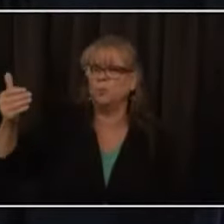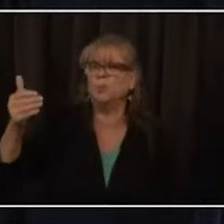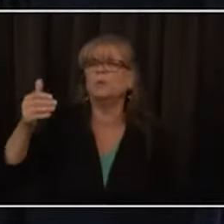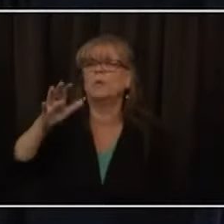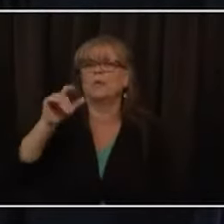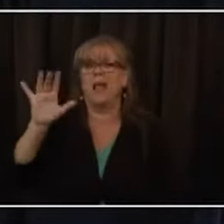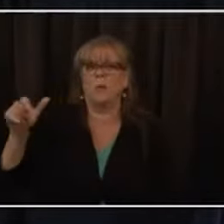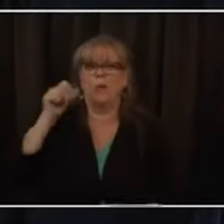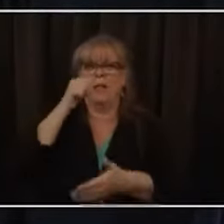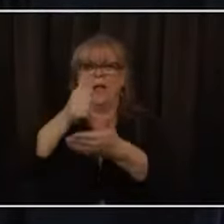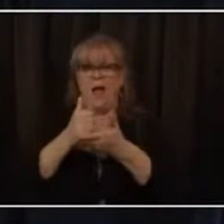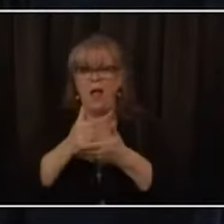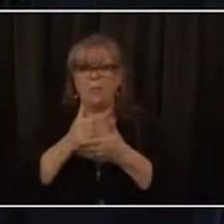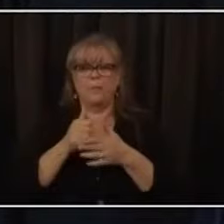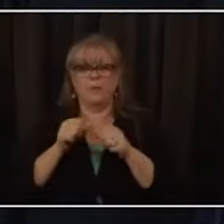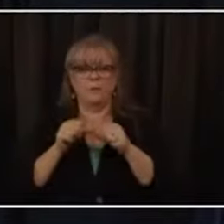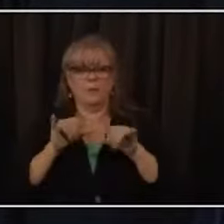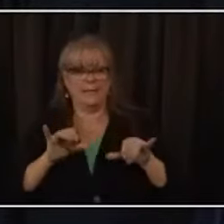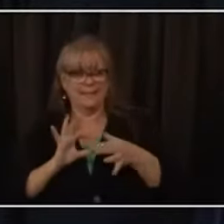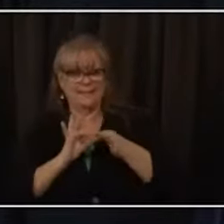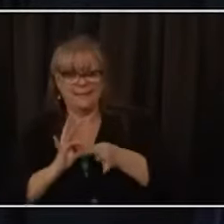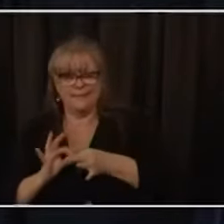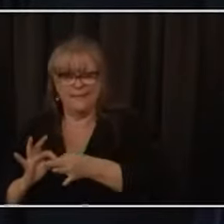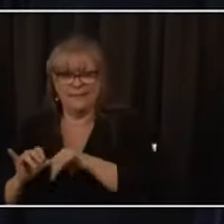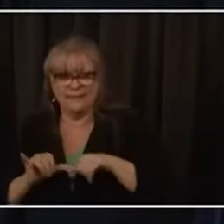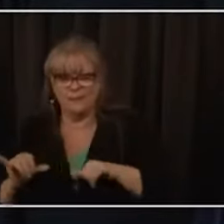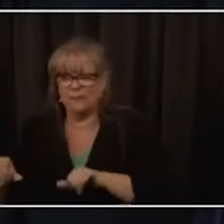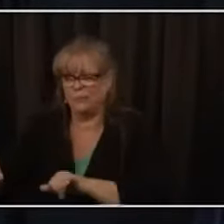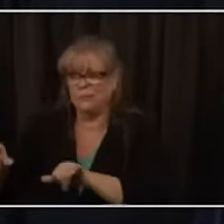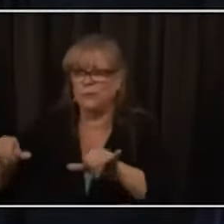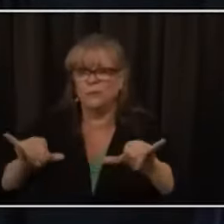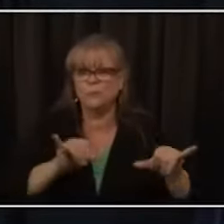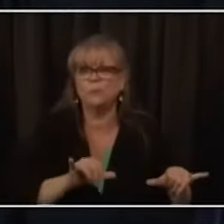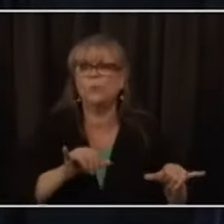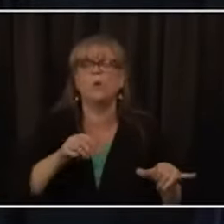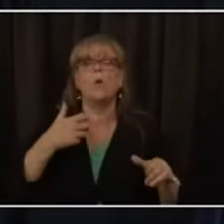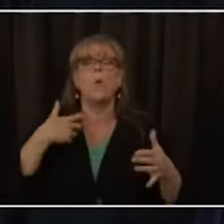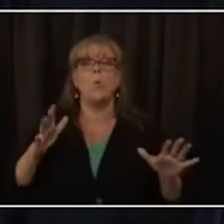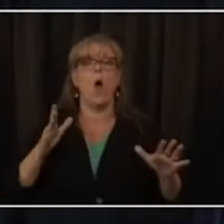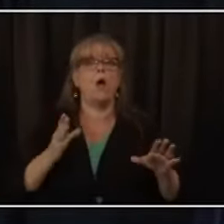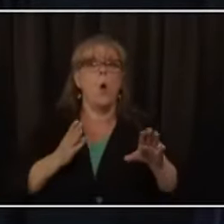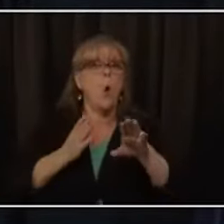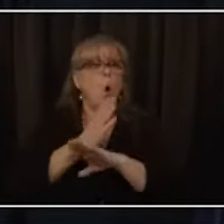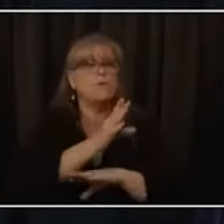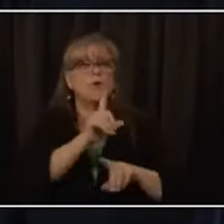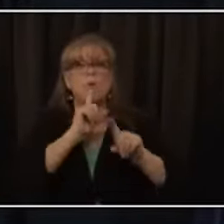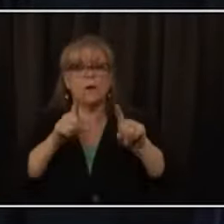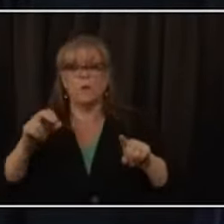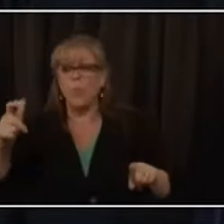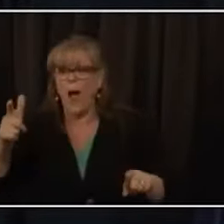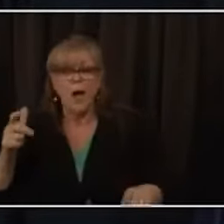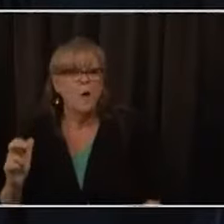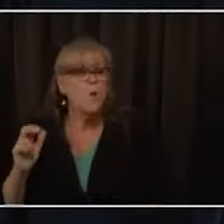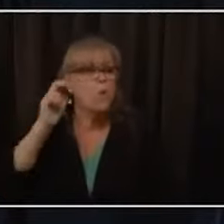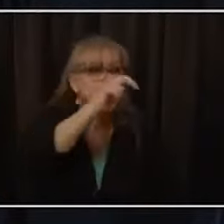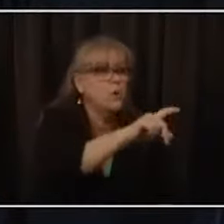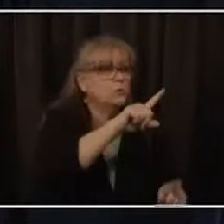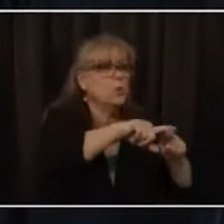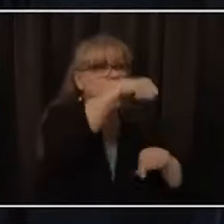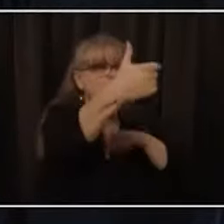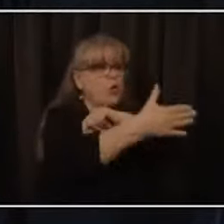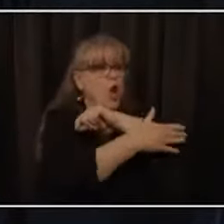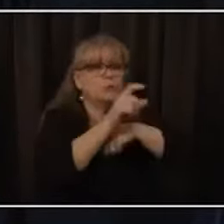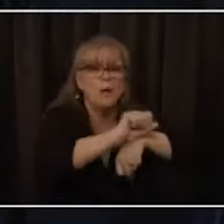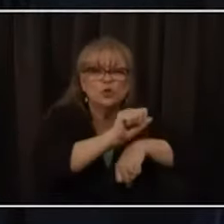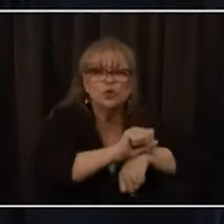our residents cross county lines regularly for work, social matters, shopping, et cetera, et cetera.